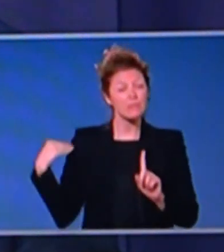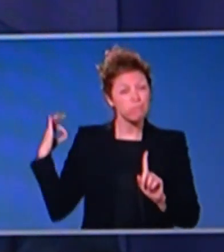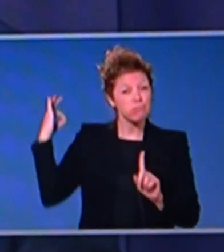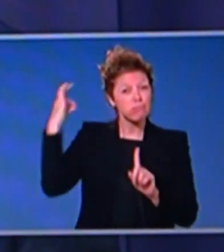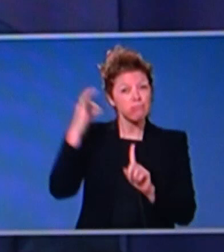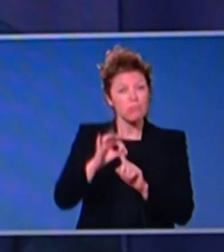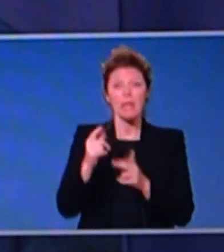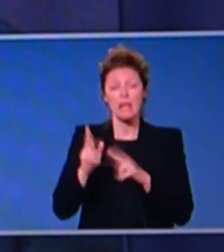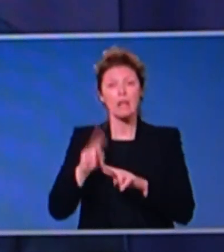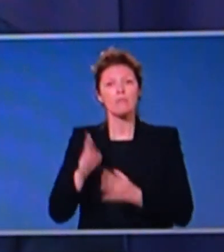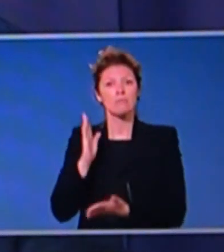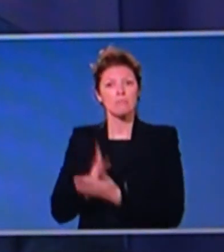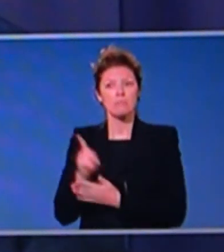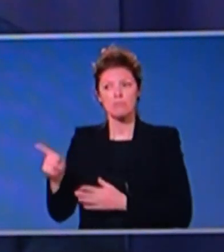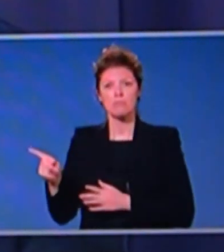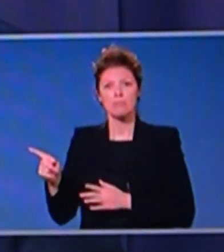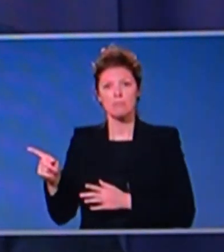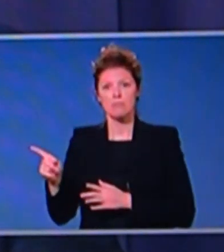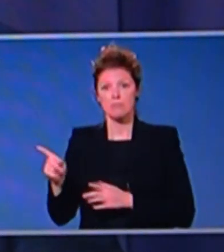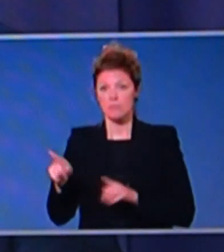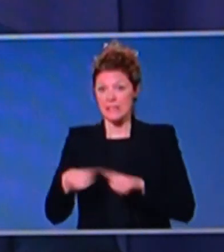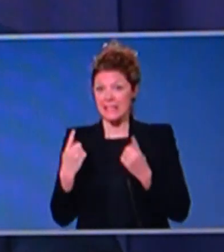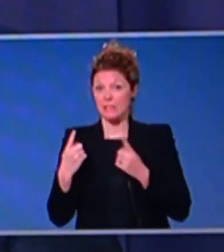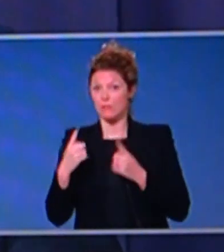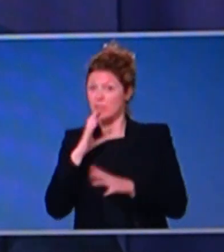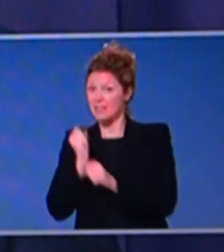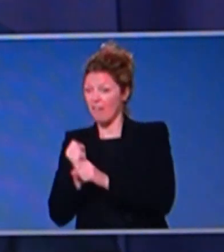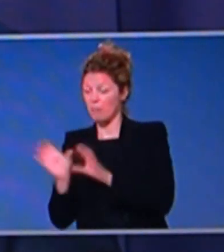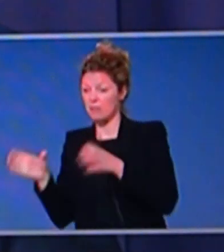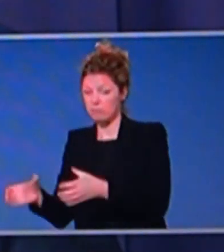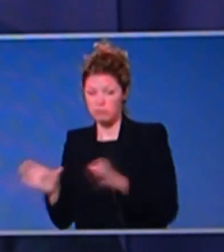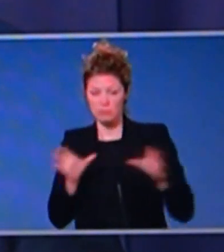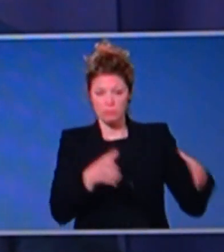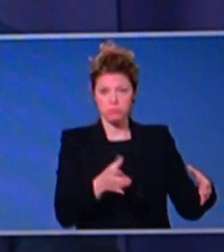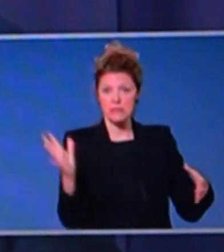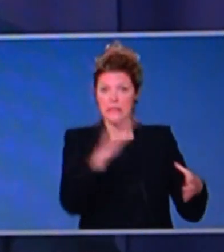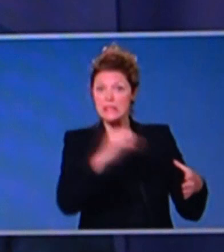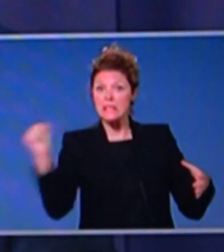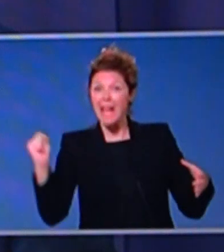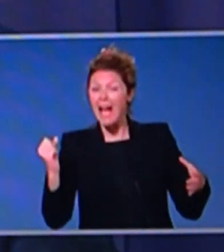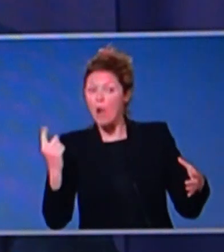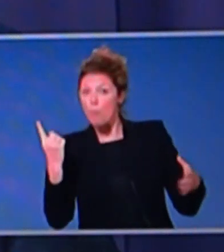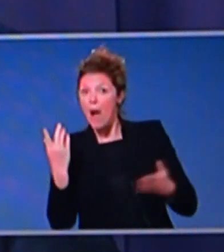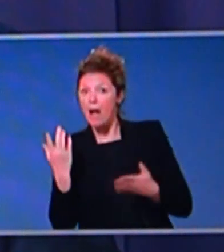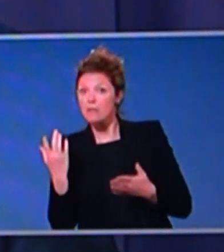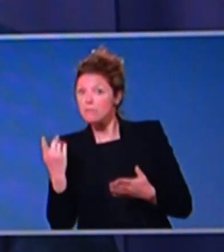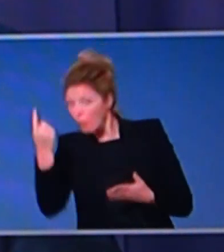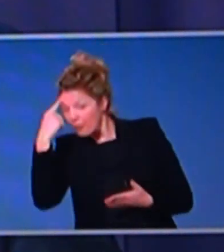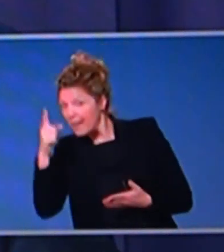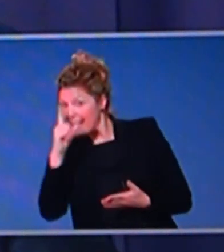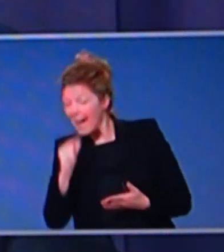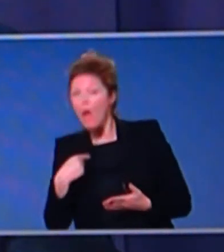If they were to take a seat from the opposition, that would be a rather extraordinary outcome, but it's one we will put our best foot forward